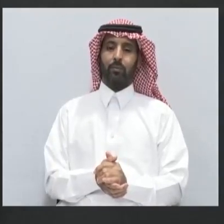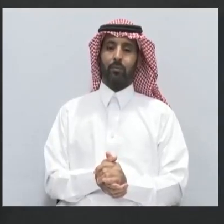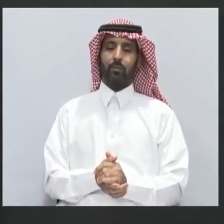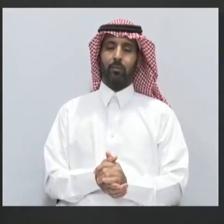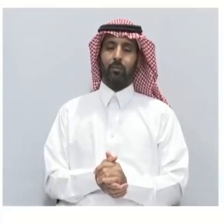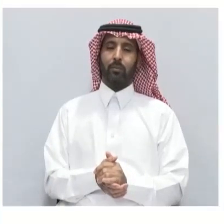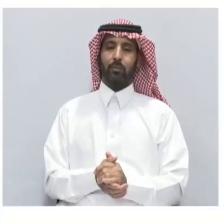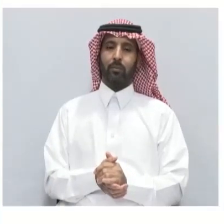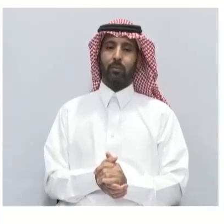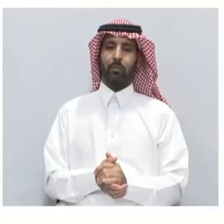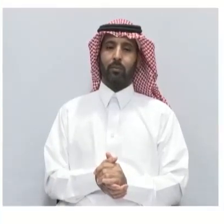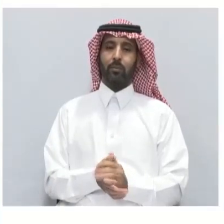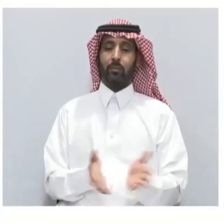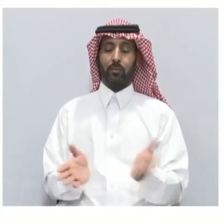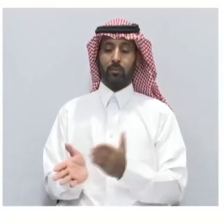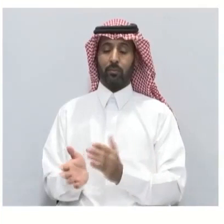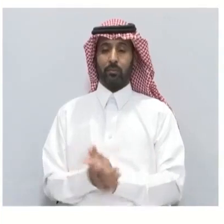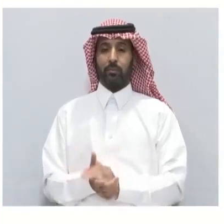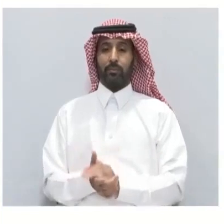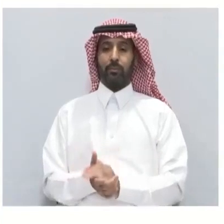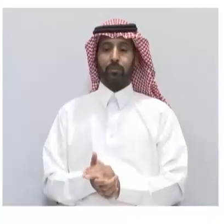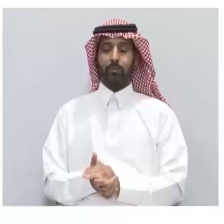of it. Jumping to the next article.